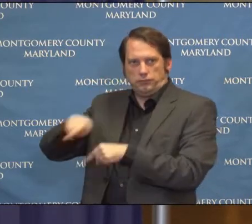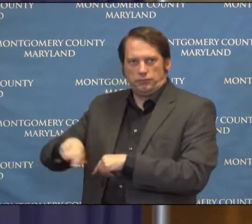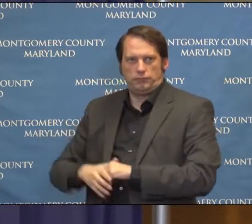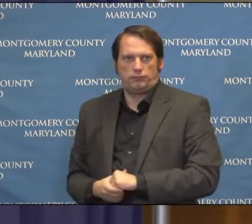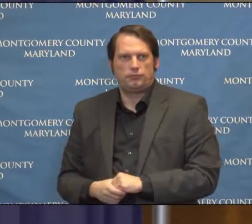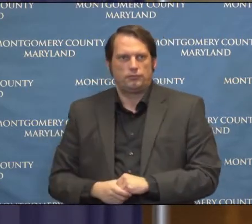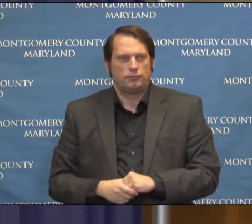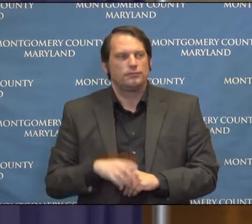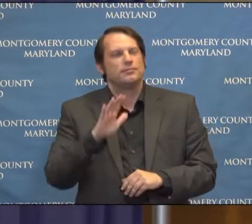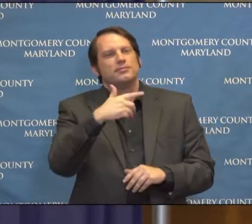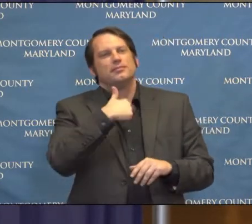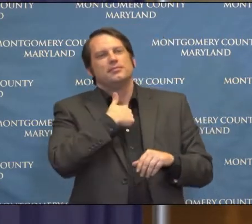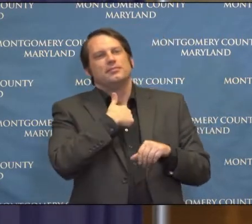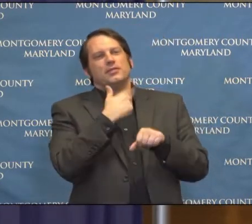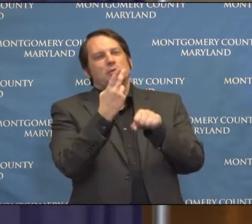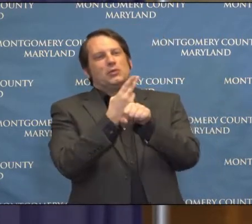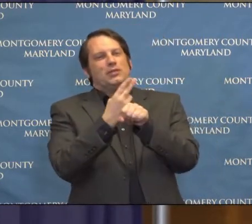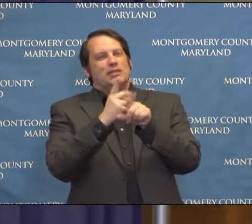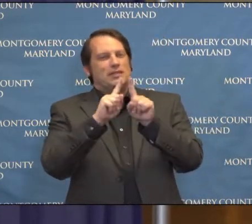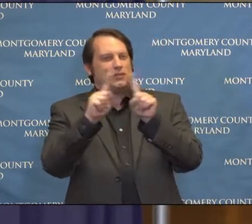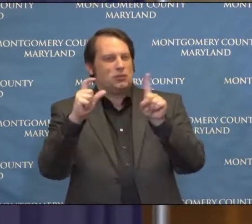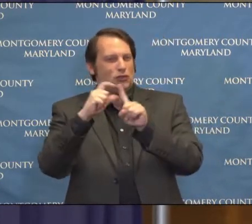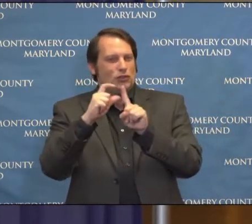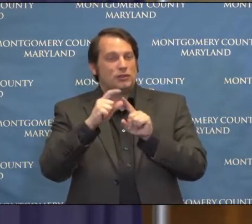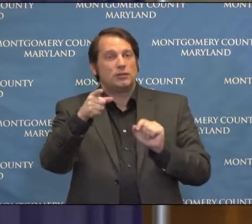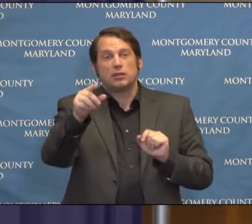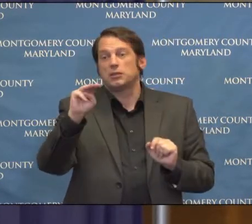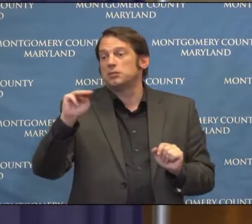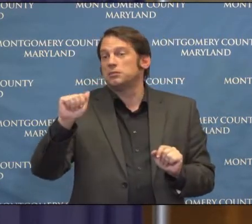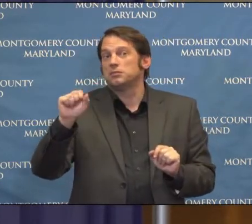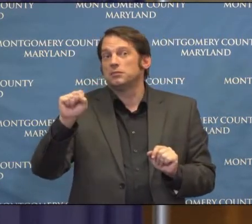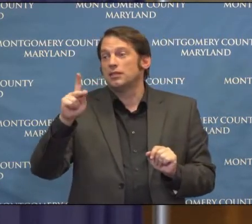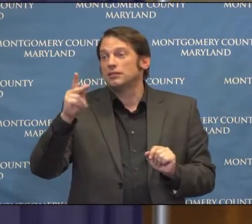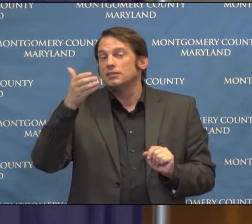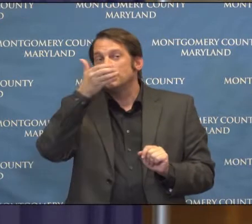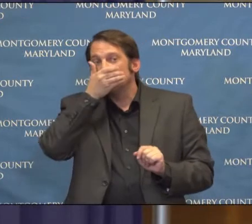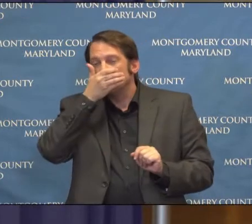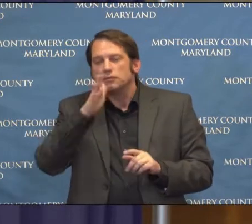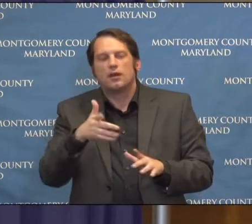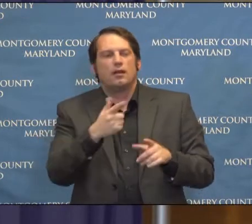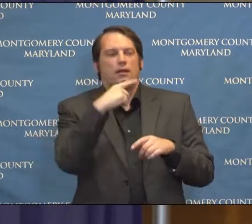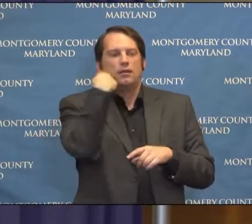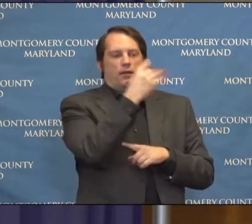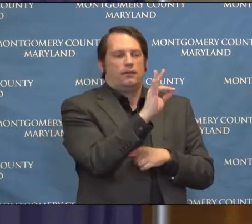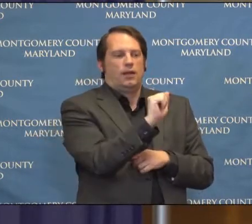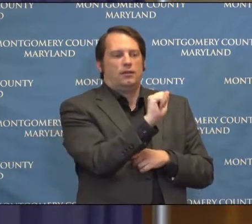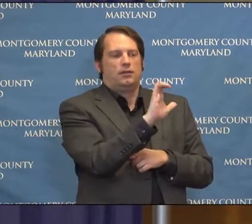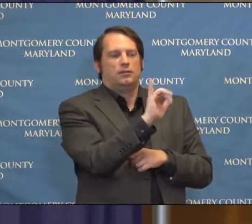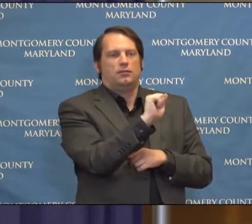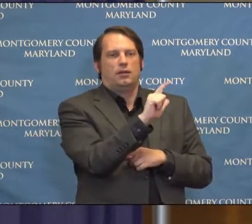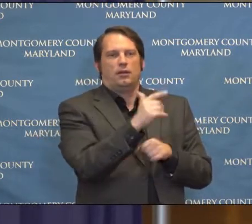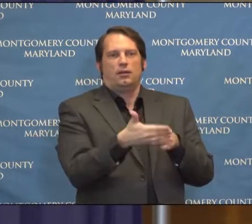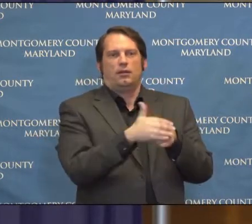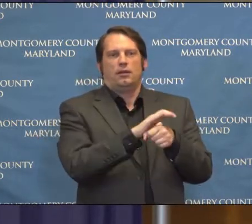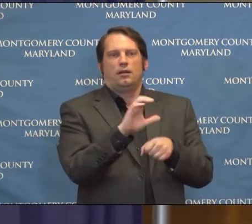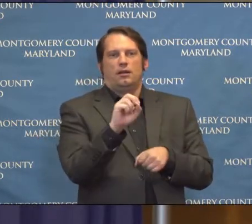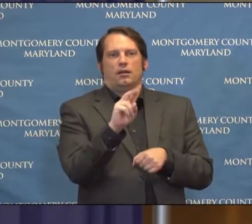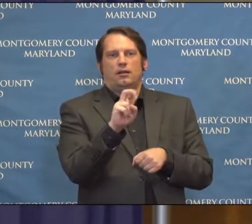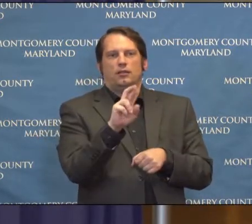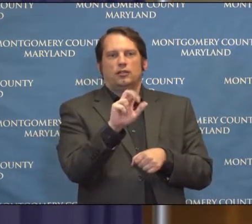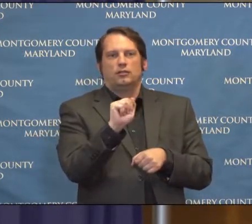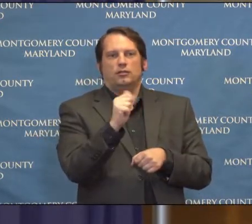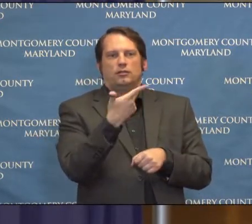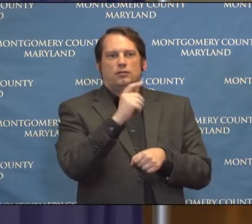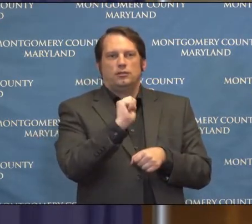mask. In the directive that was put out, we will prefer to use the language face coverings because face coverings can